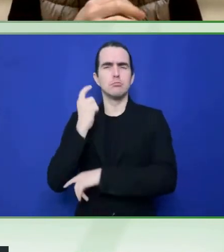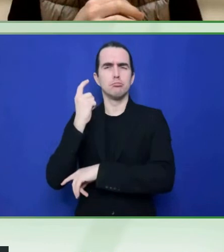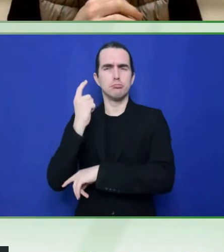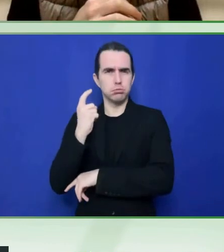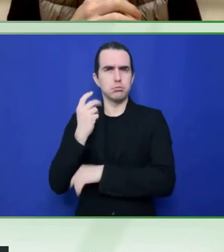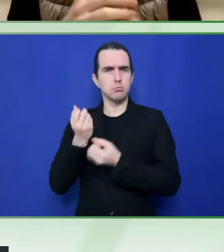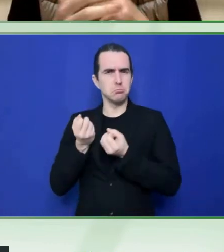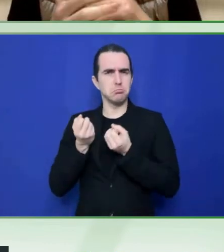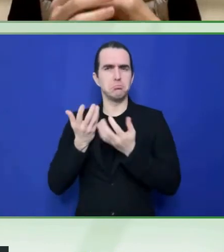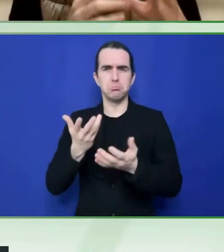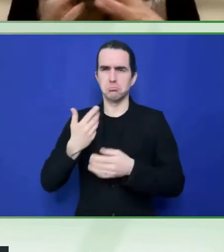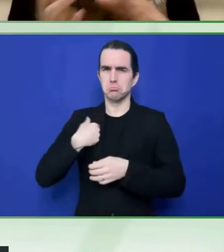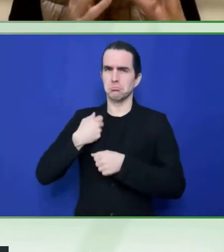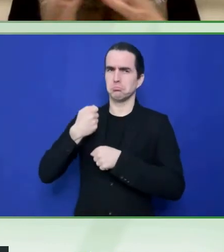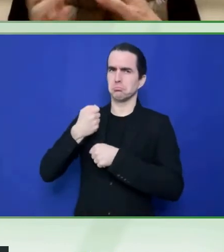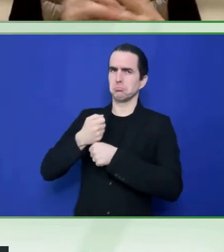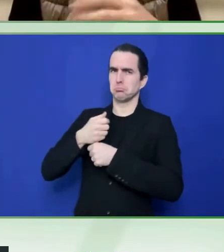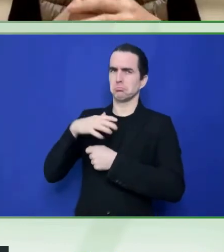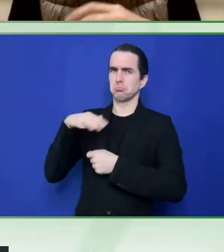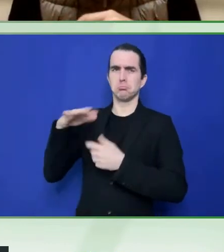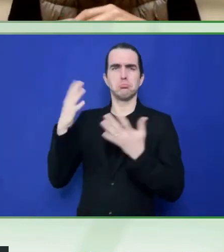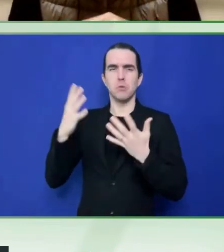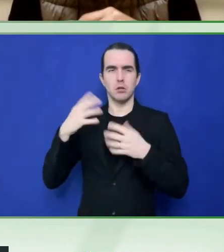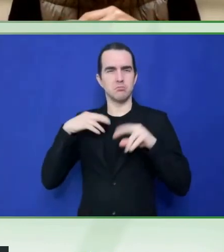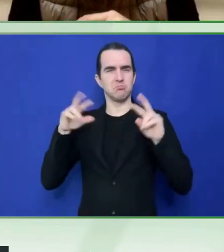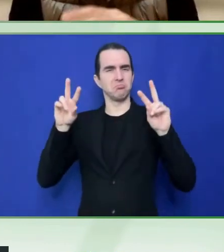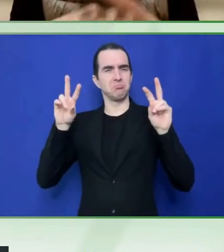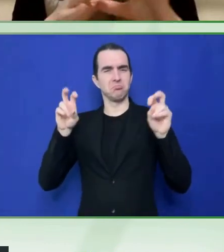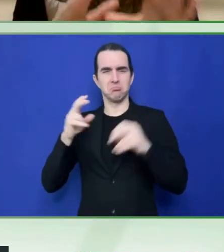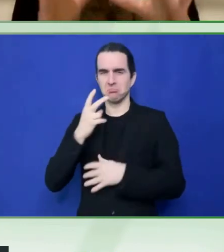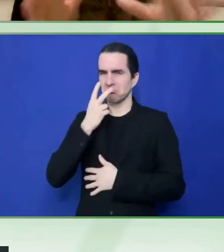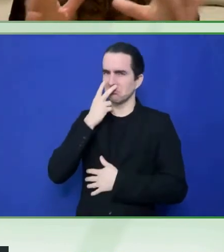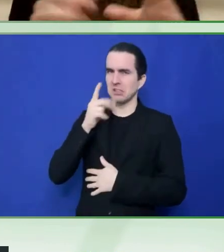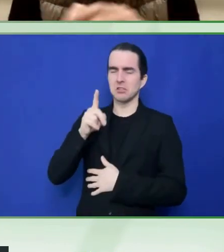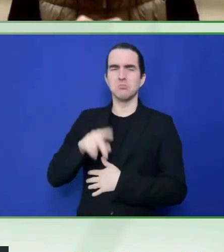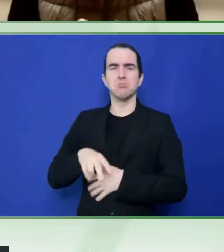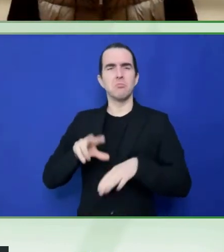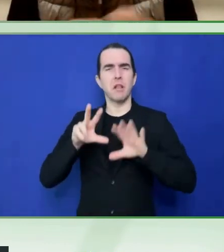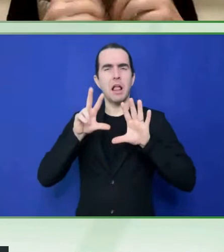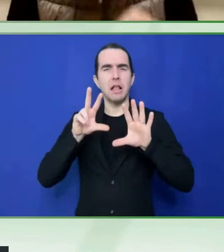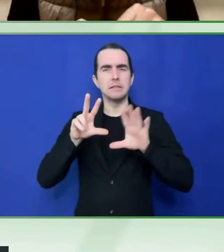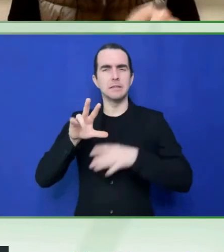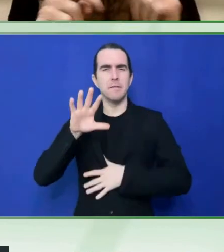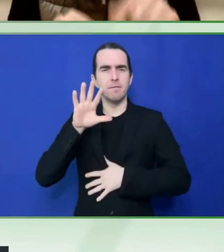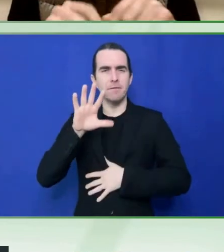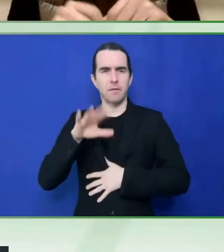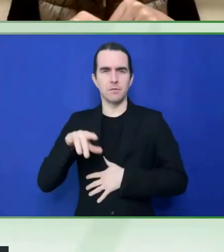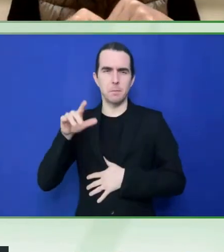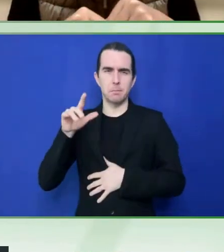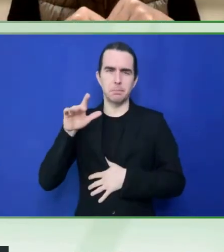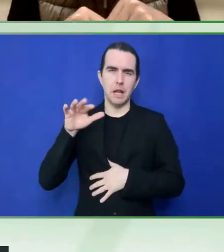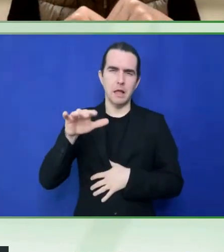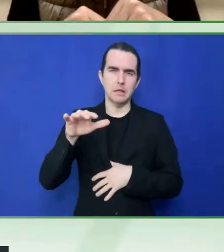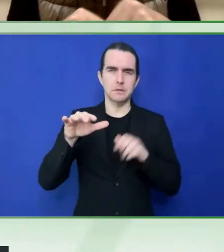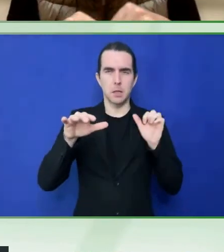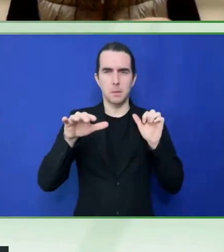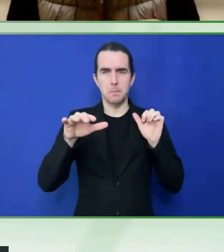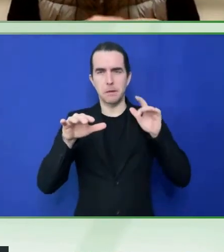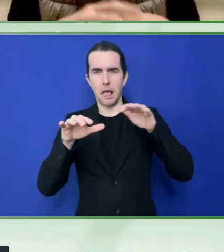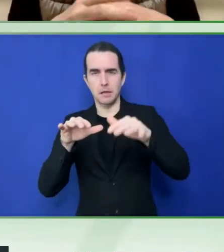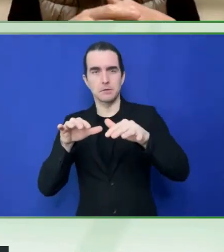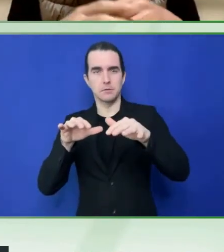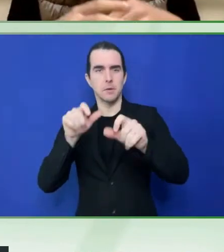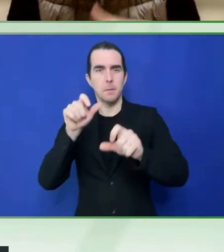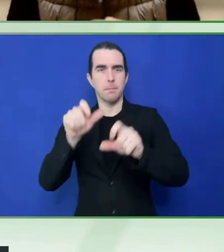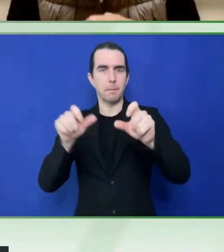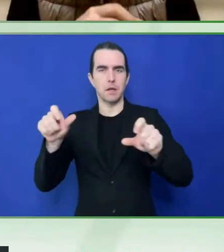also from percentage ratio, it doesn't really add up, but this is the official numbers. Then please, next. We